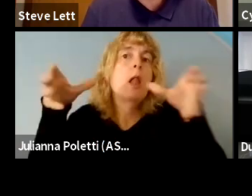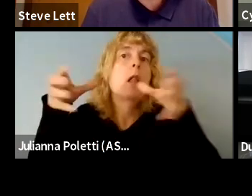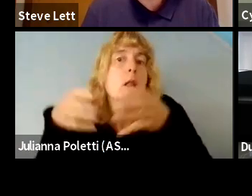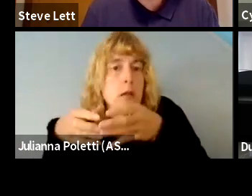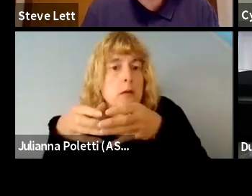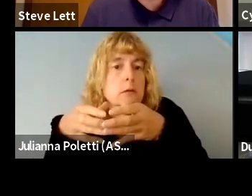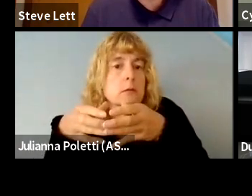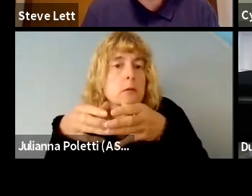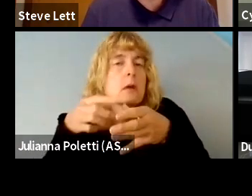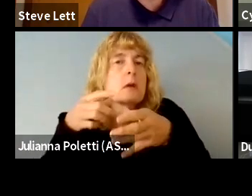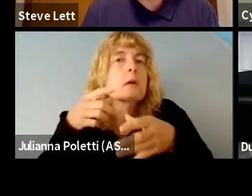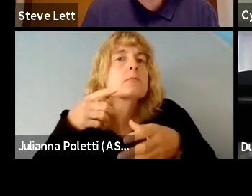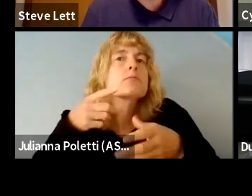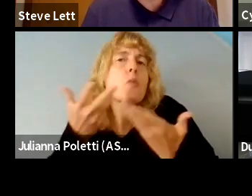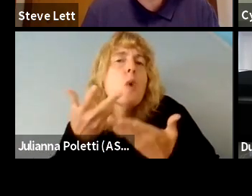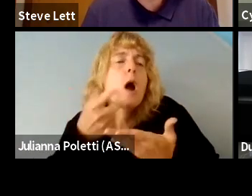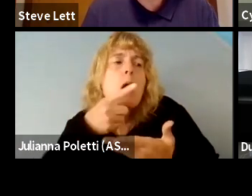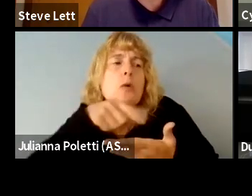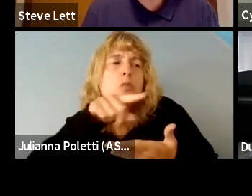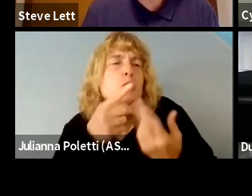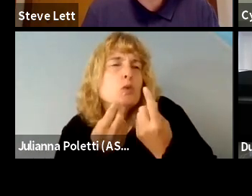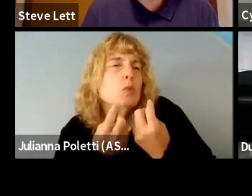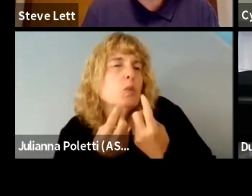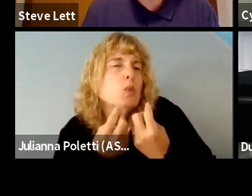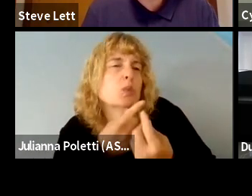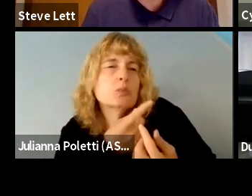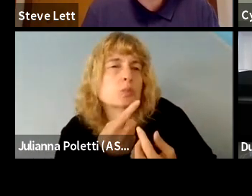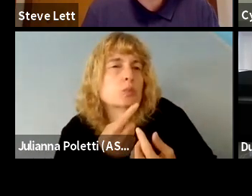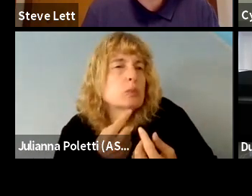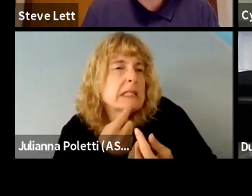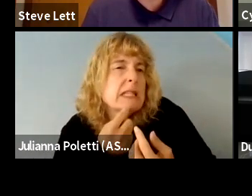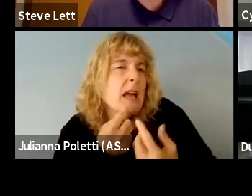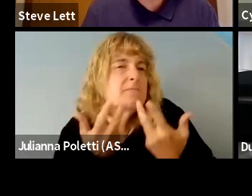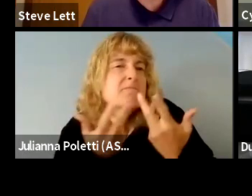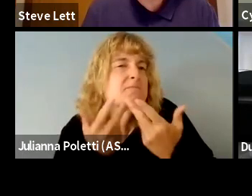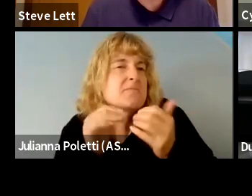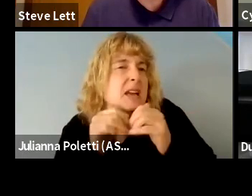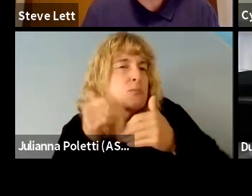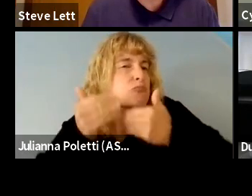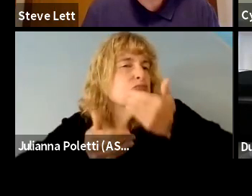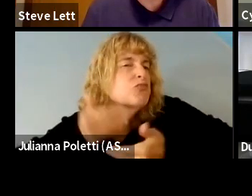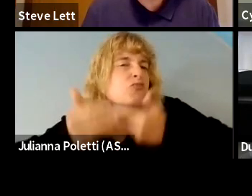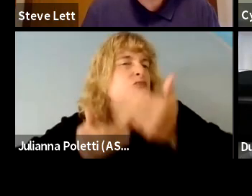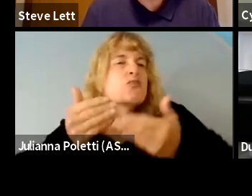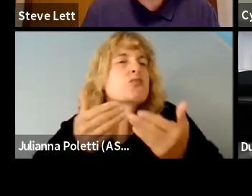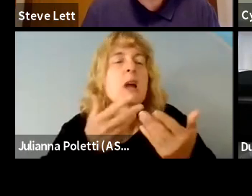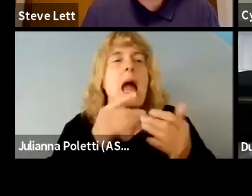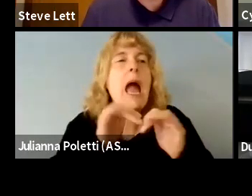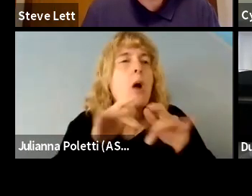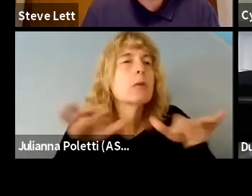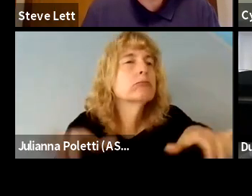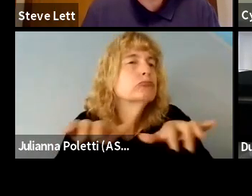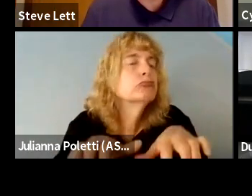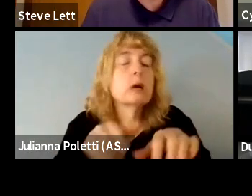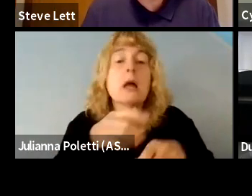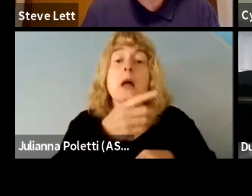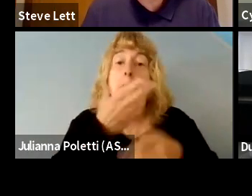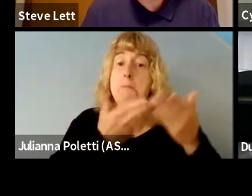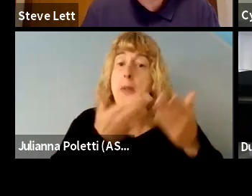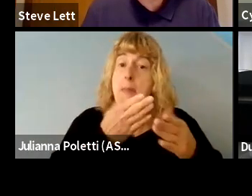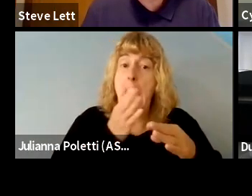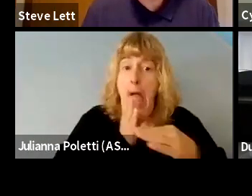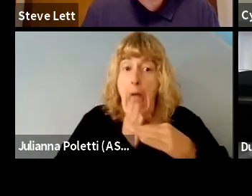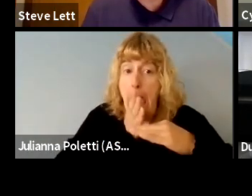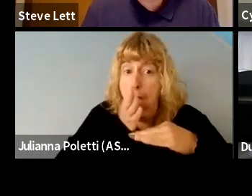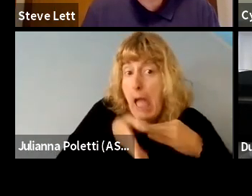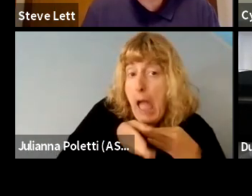be informed on everything that's going on, or is it just the subcommittees will just present something after they do it, or they're going